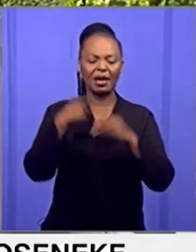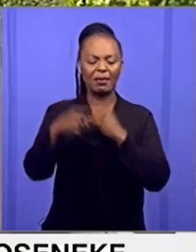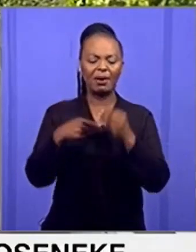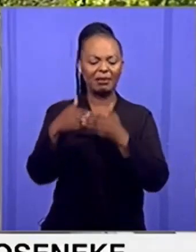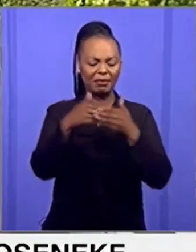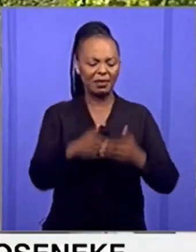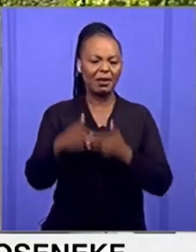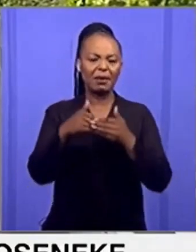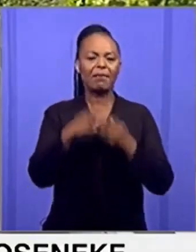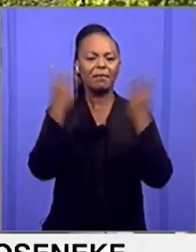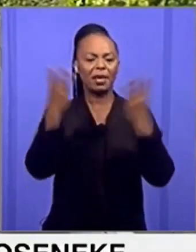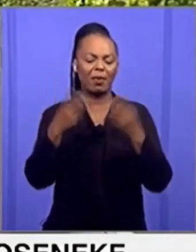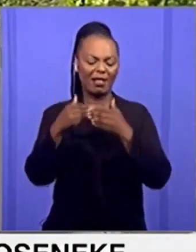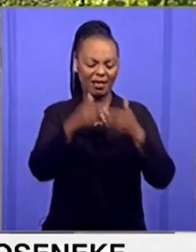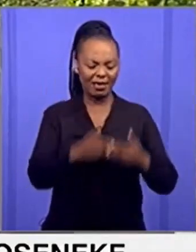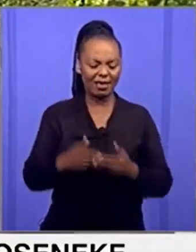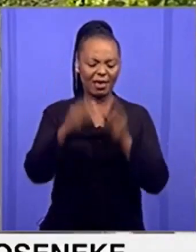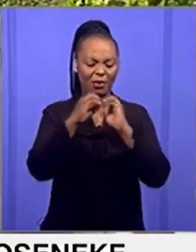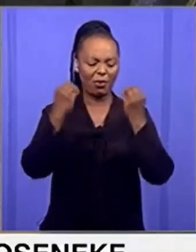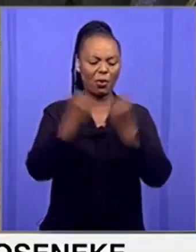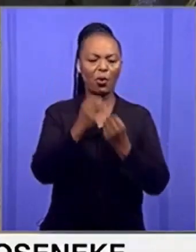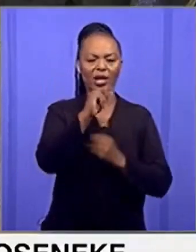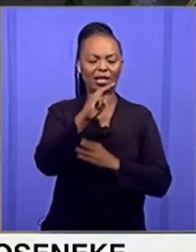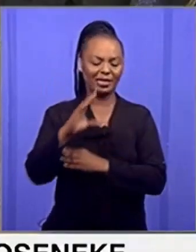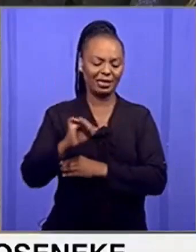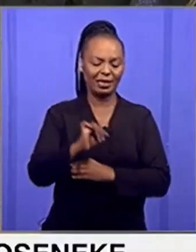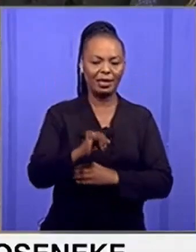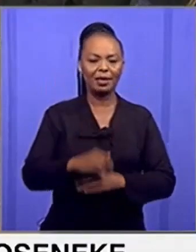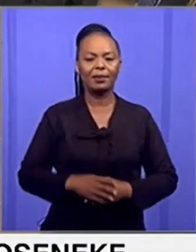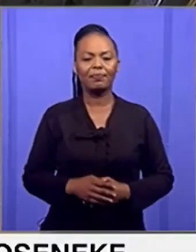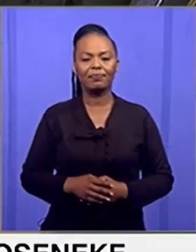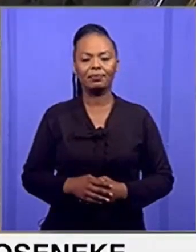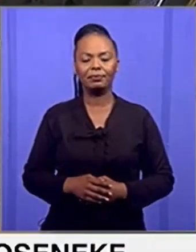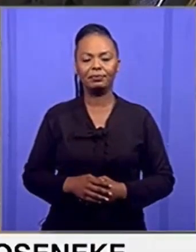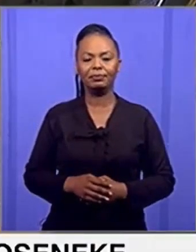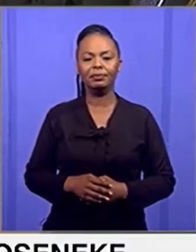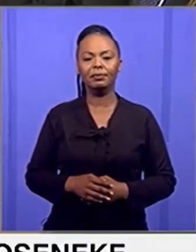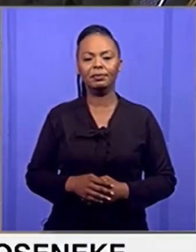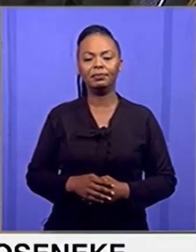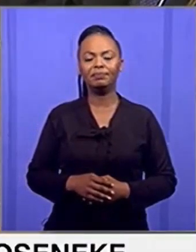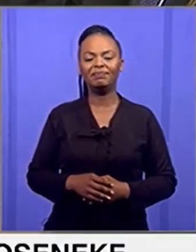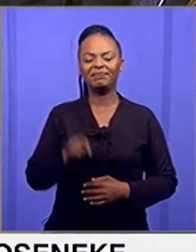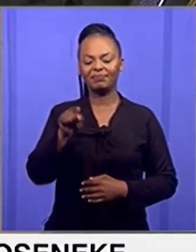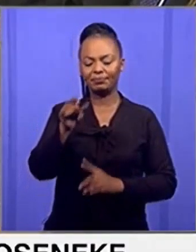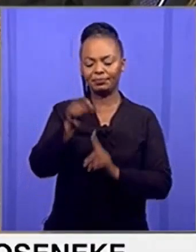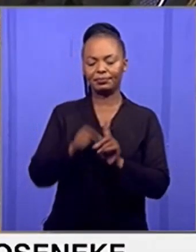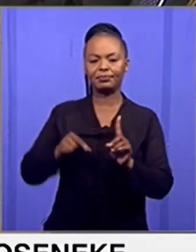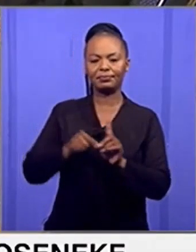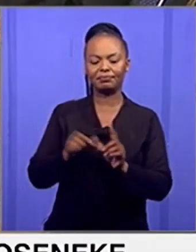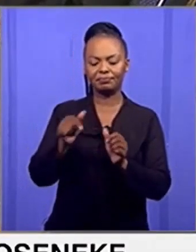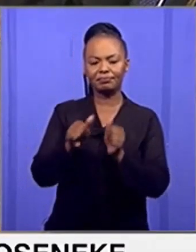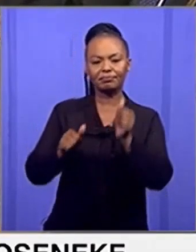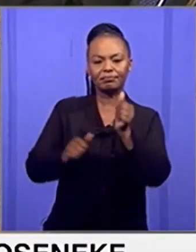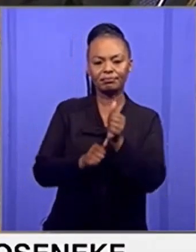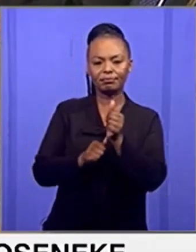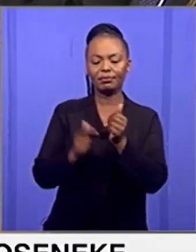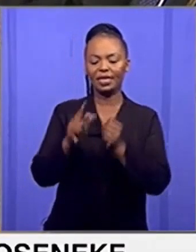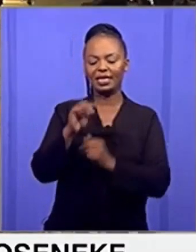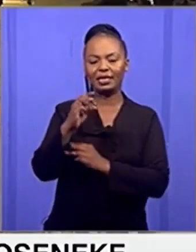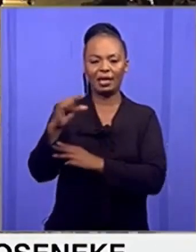very deeply about his organization, the ANC. Moholwane wa Moseneke e le motlatsi wa mehleng wa moahlodi e moholo Dikga